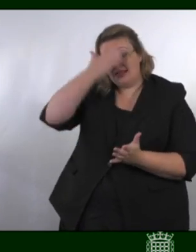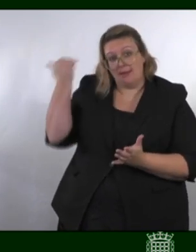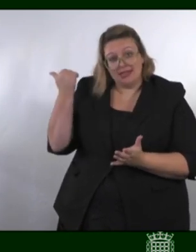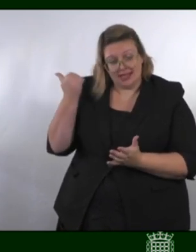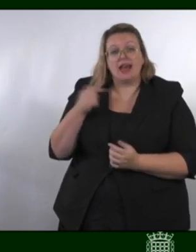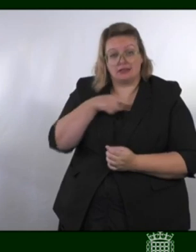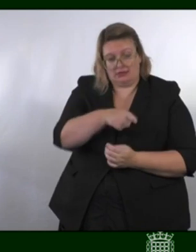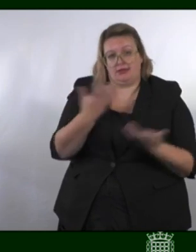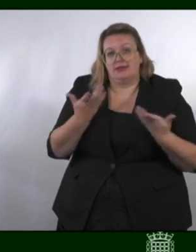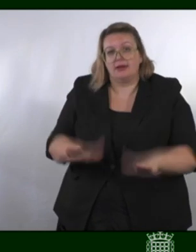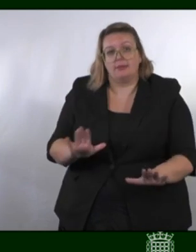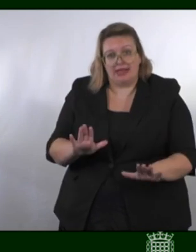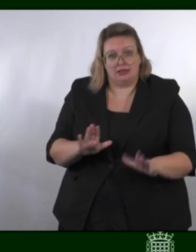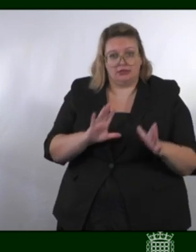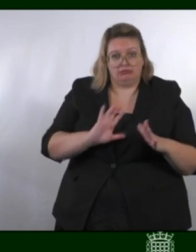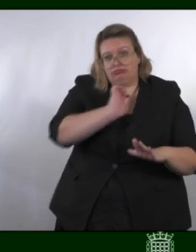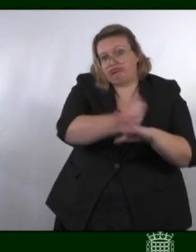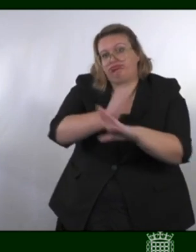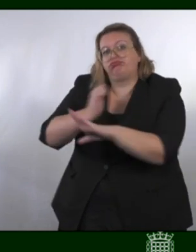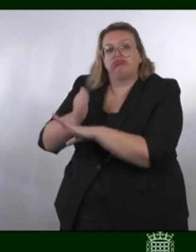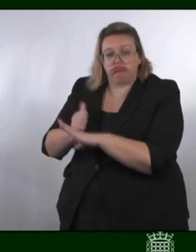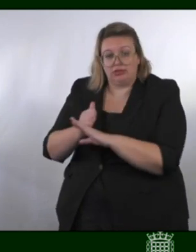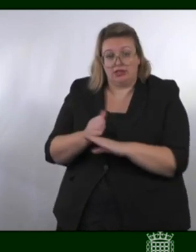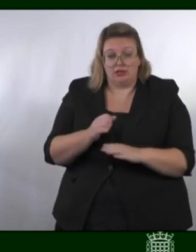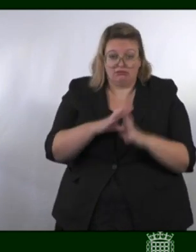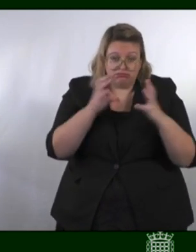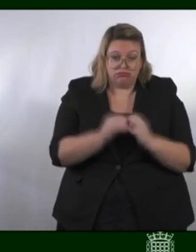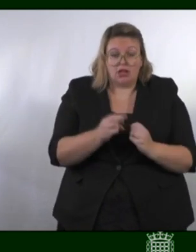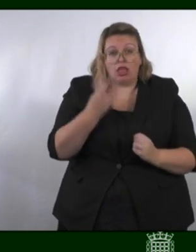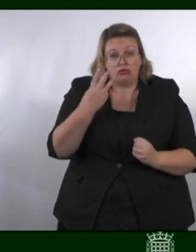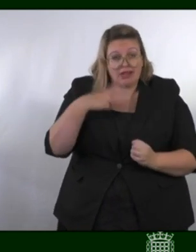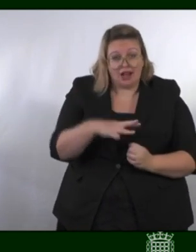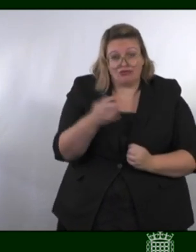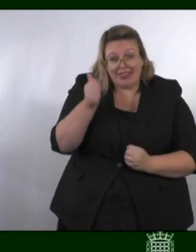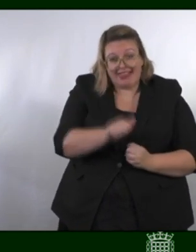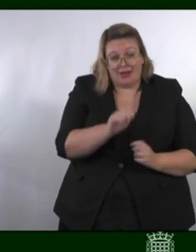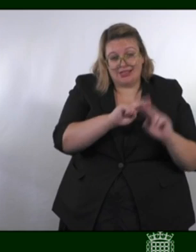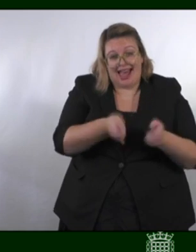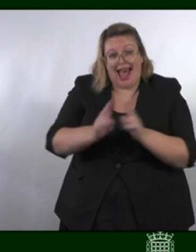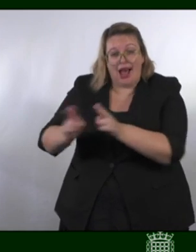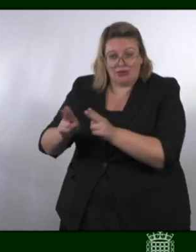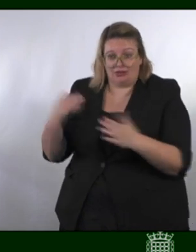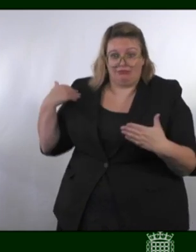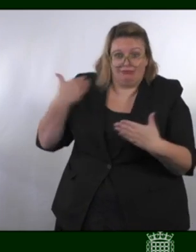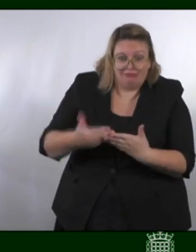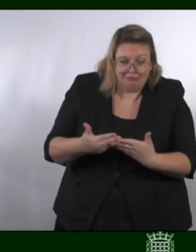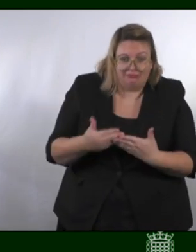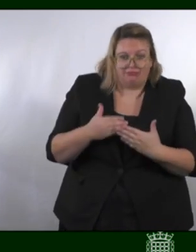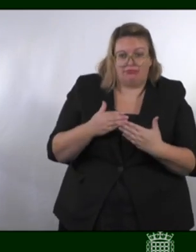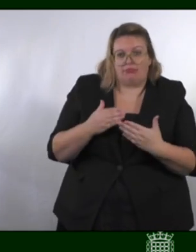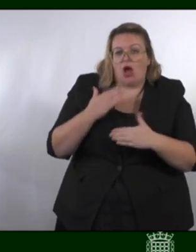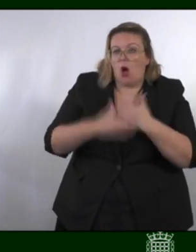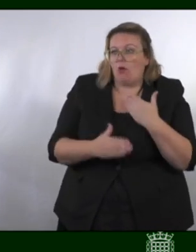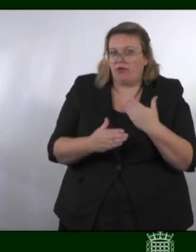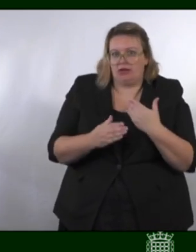provided connectivity of the kind he describes to 300,000 premises over the last across